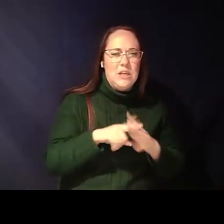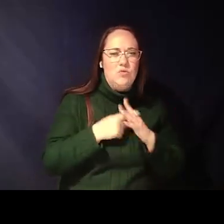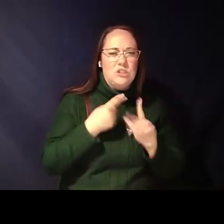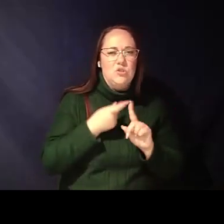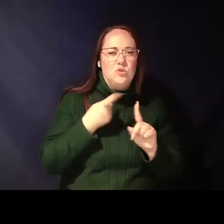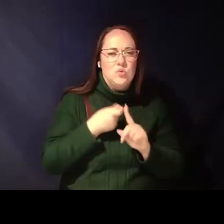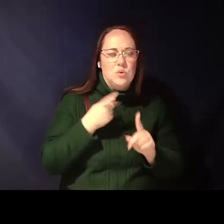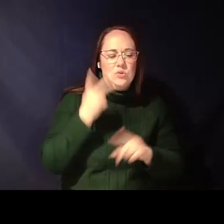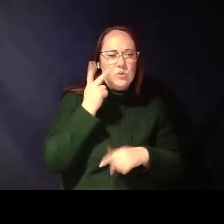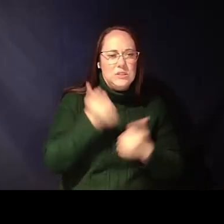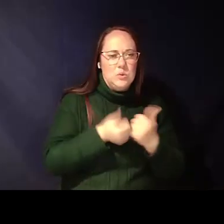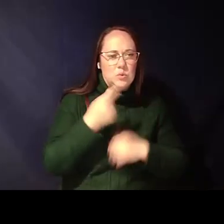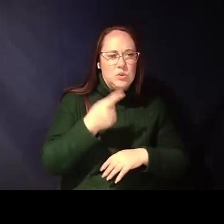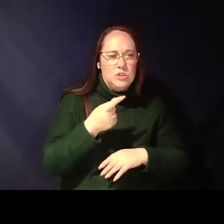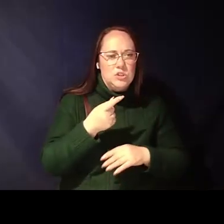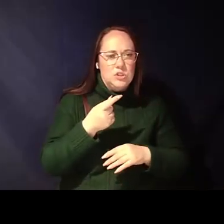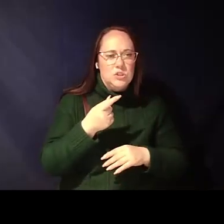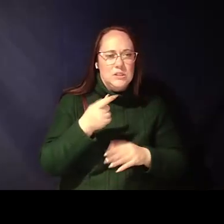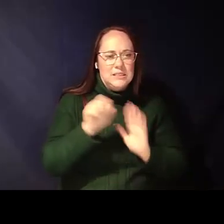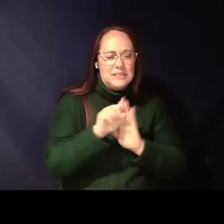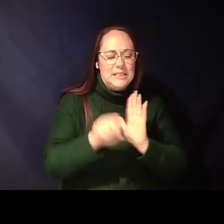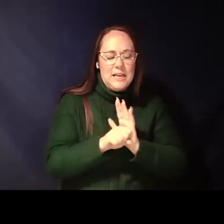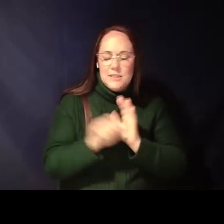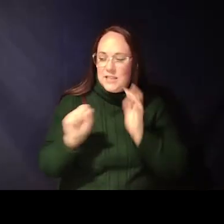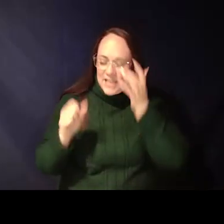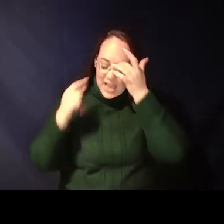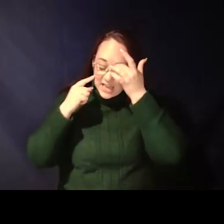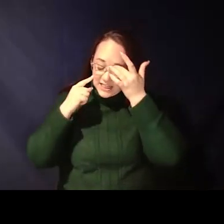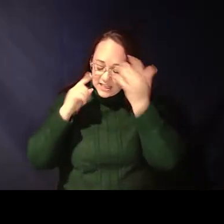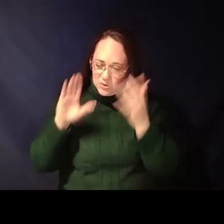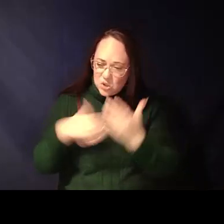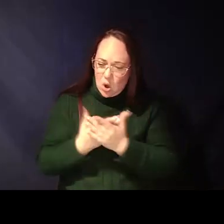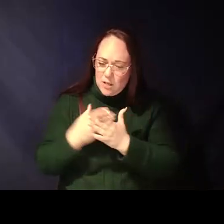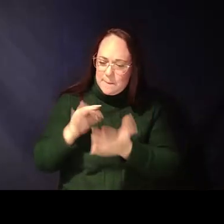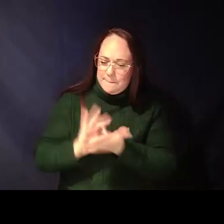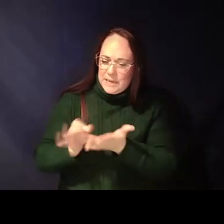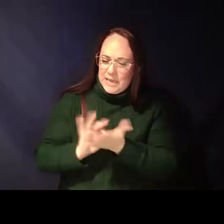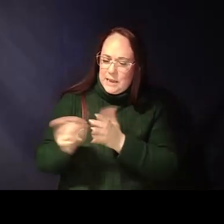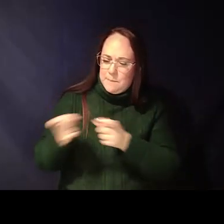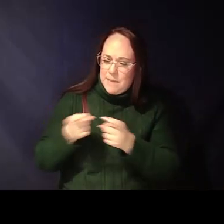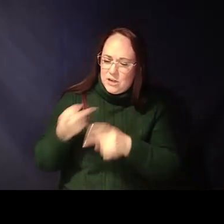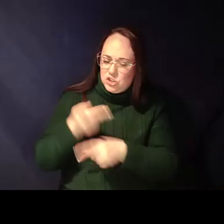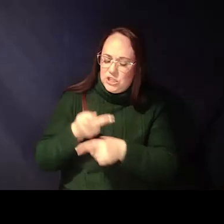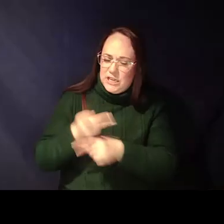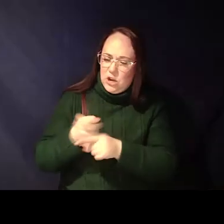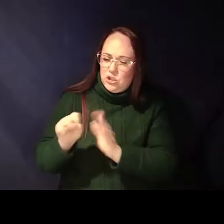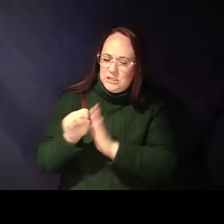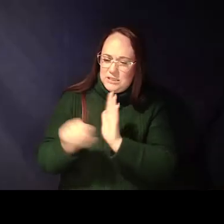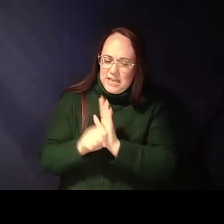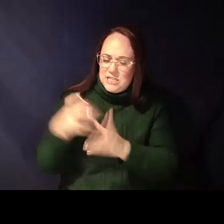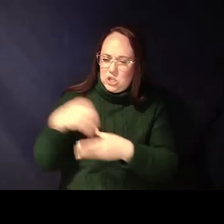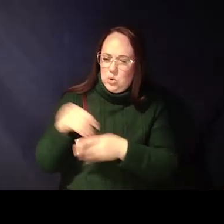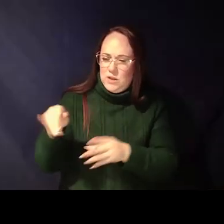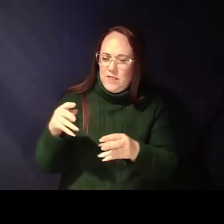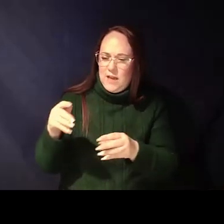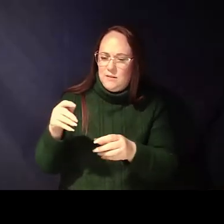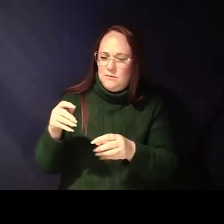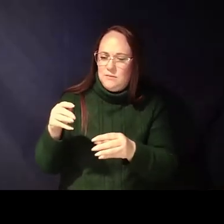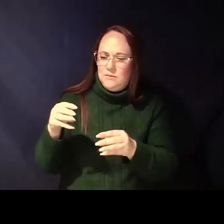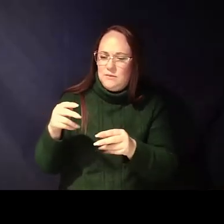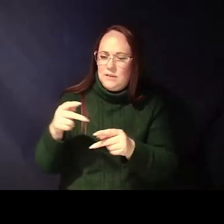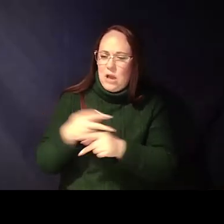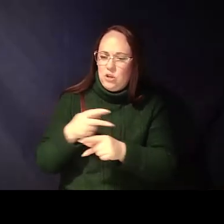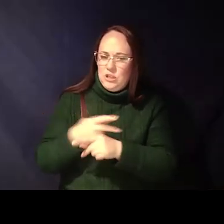states that were. Yeah, Um, I believe it was all Medicaid managed care states in that calculation. We No, can expansion verify. states